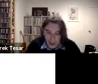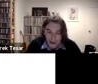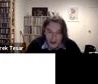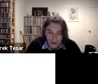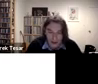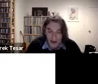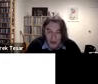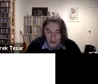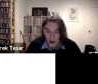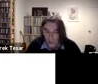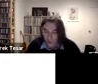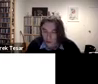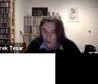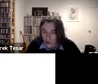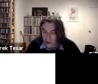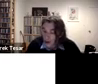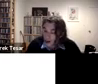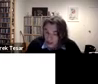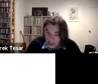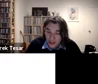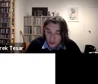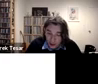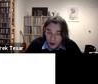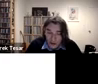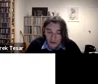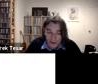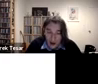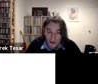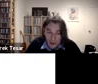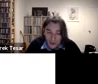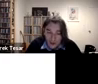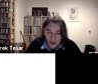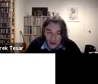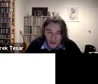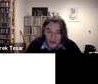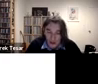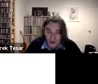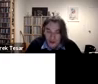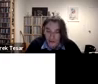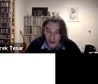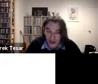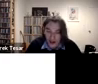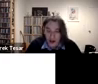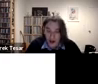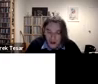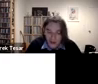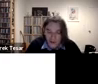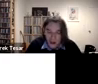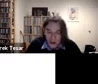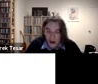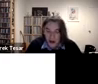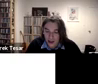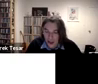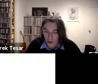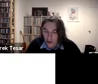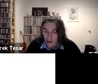Humanities Research Council of Canada awarded project that seeks to theorize and frame a robust and coherent integration of care, ethics of